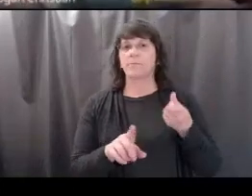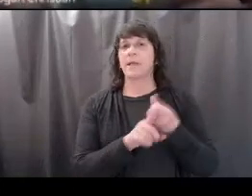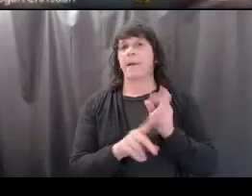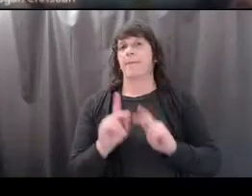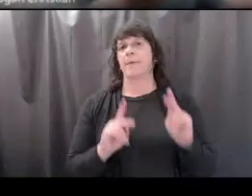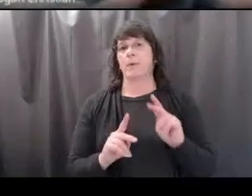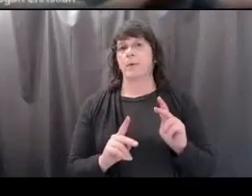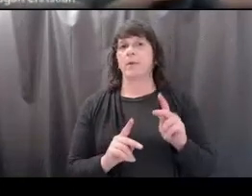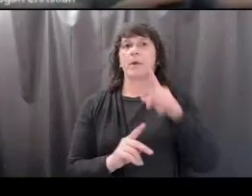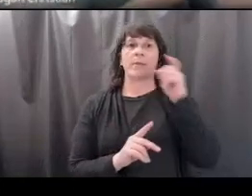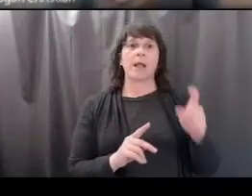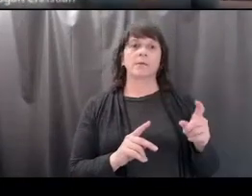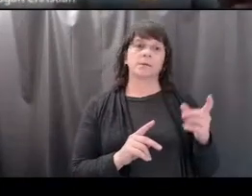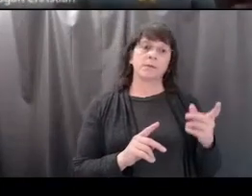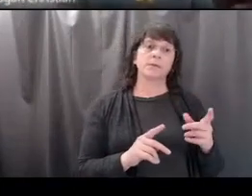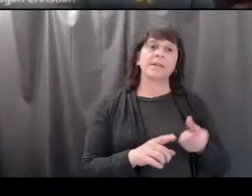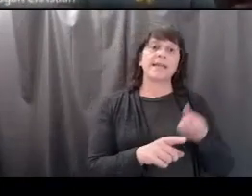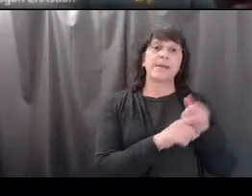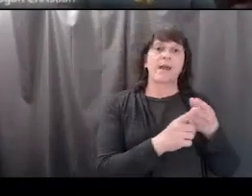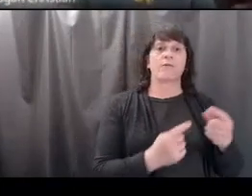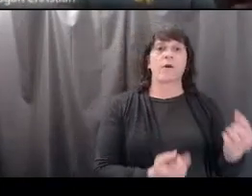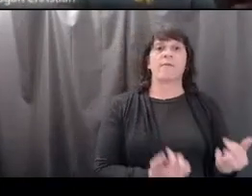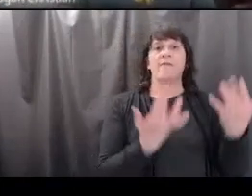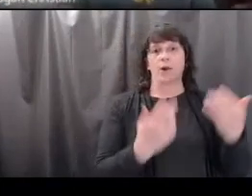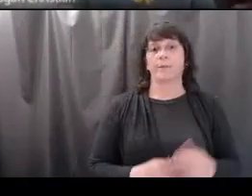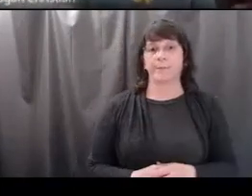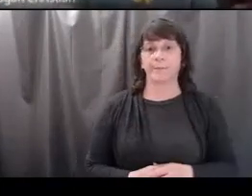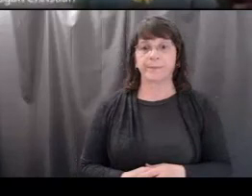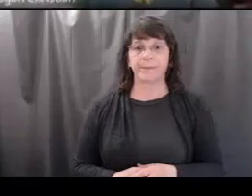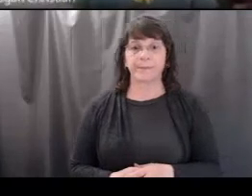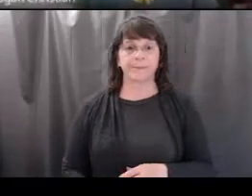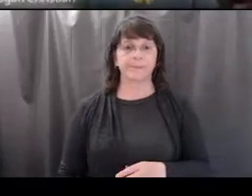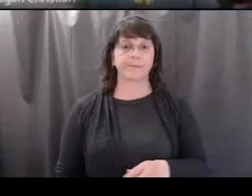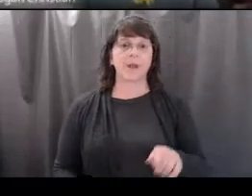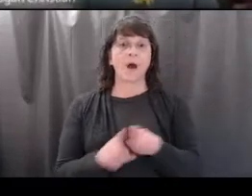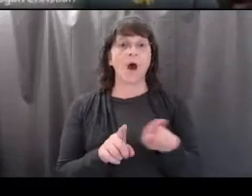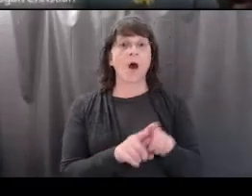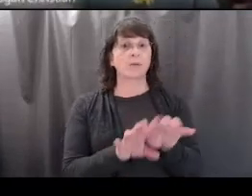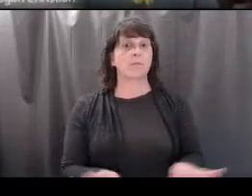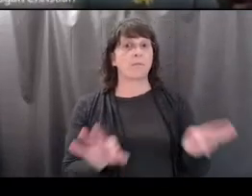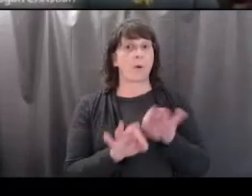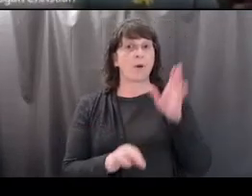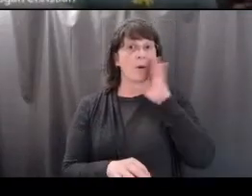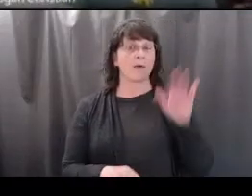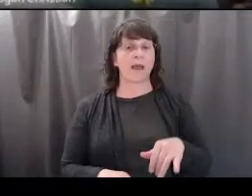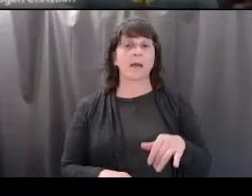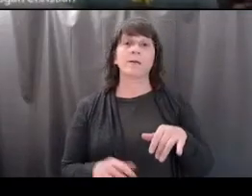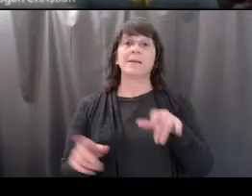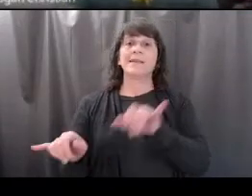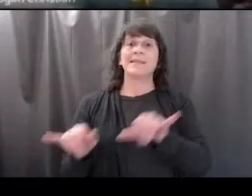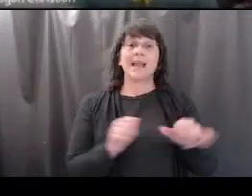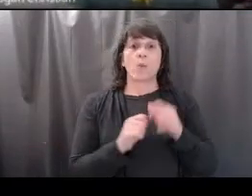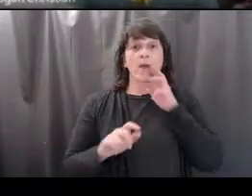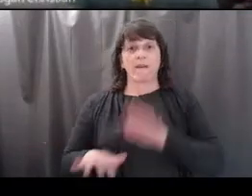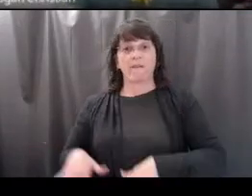is by extension, they're impacted from wildfires. It's also important to know that just like with flooding,